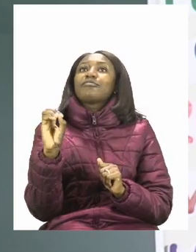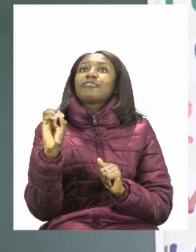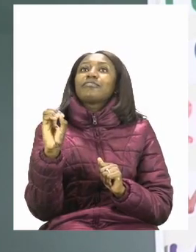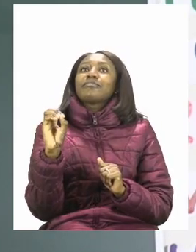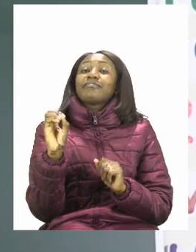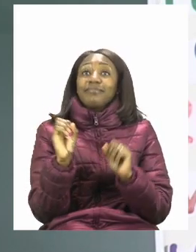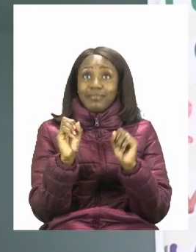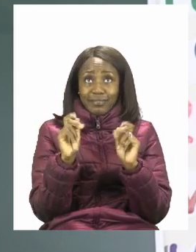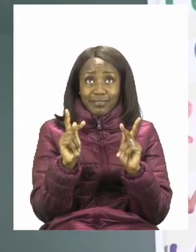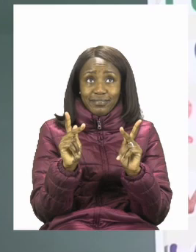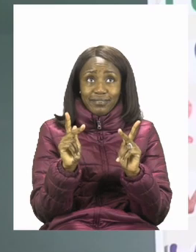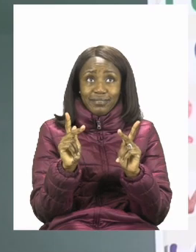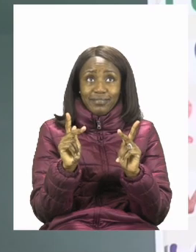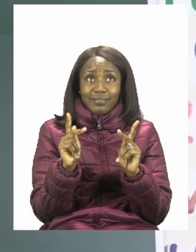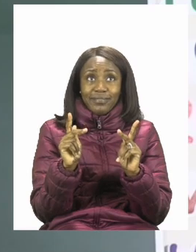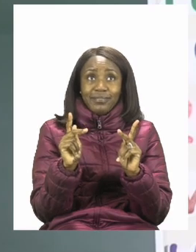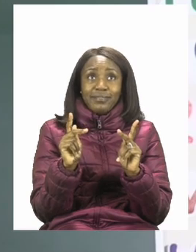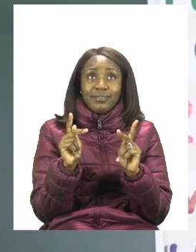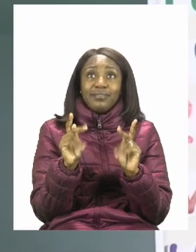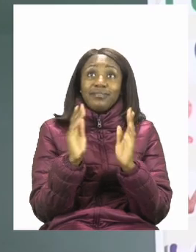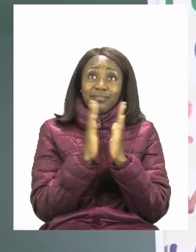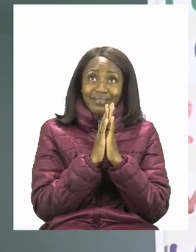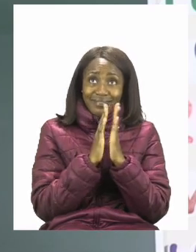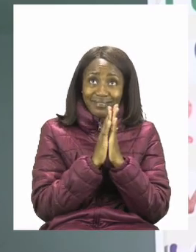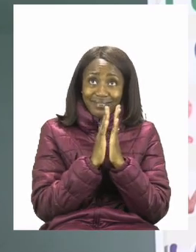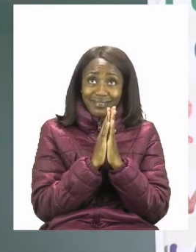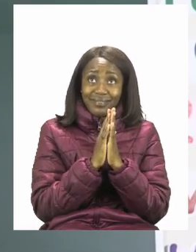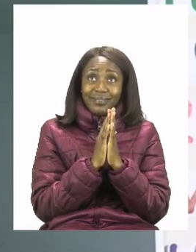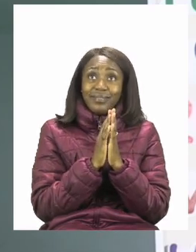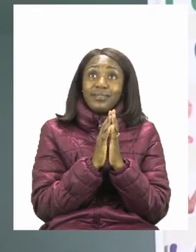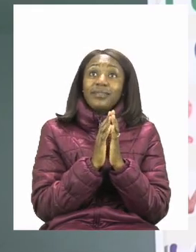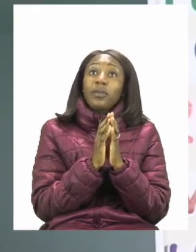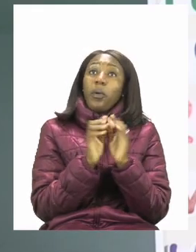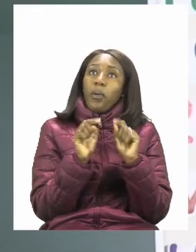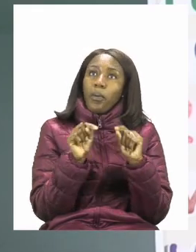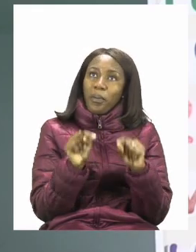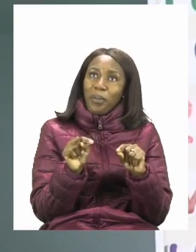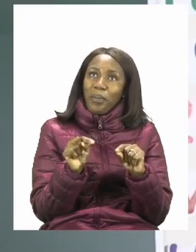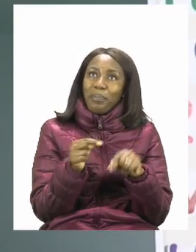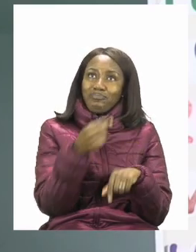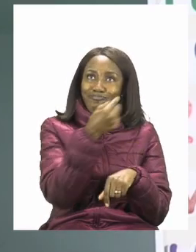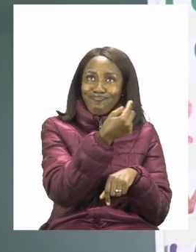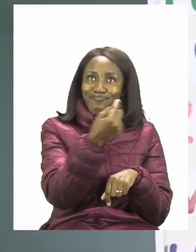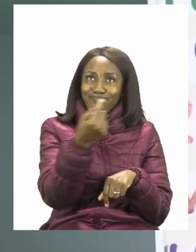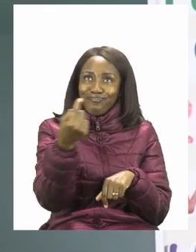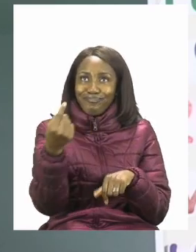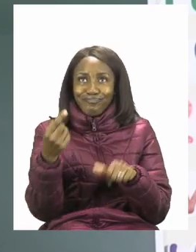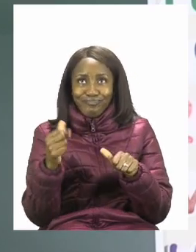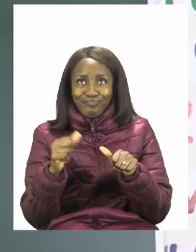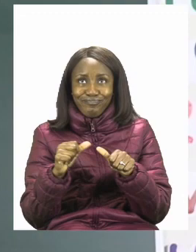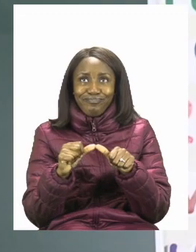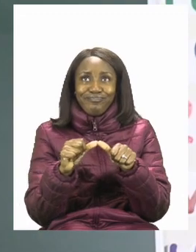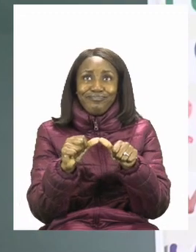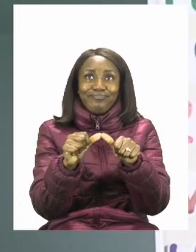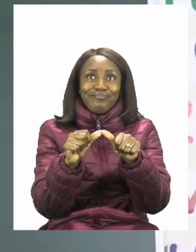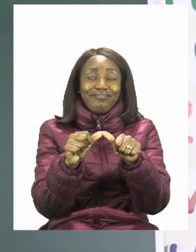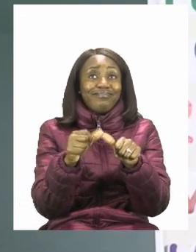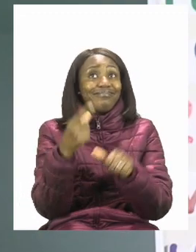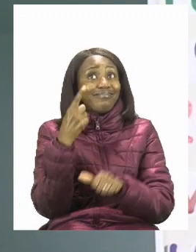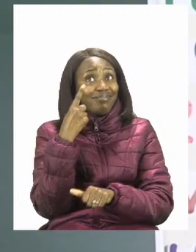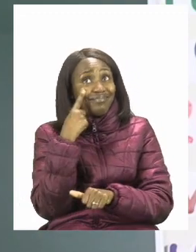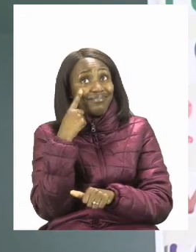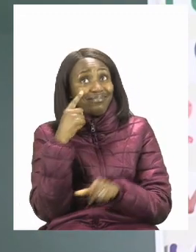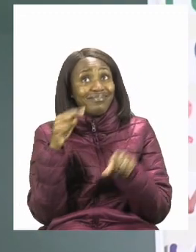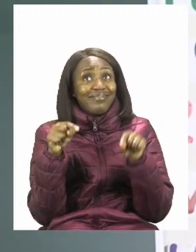Okay, now I'm going to leave you to do the rest on your own. I will see you shortly after this